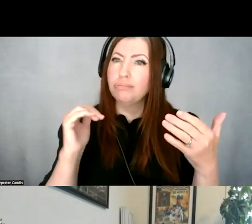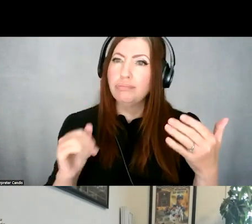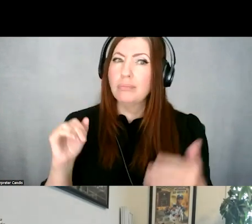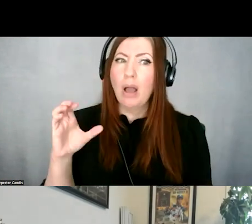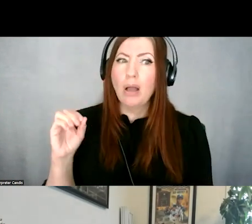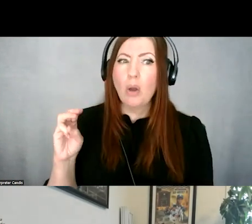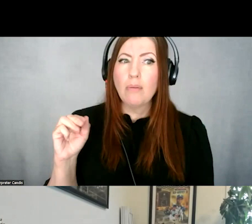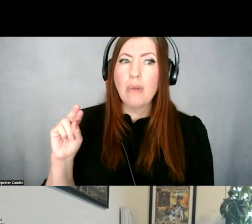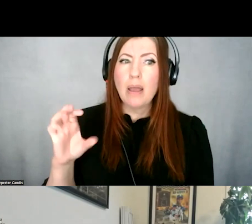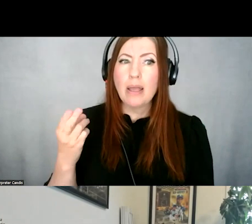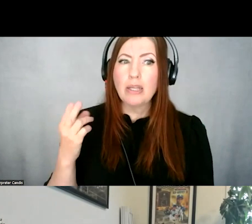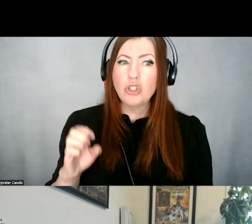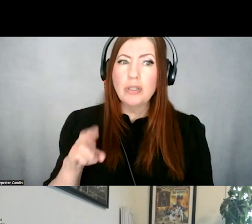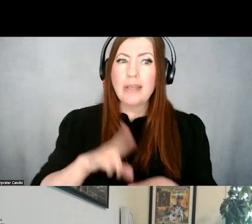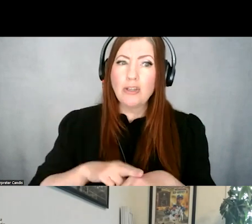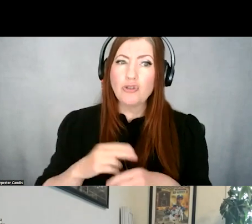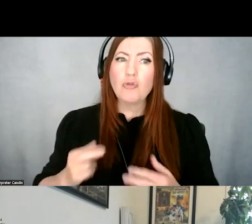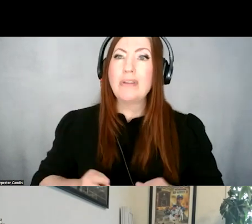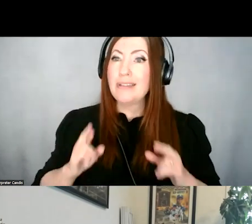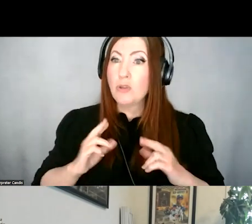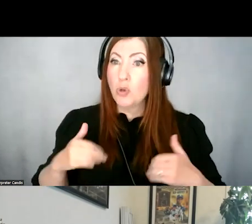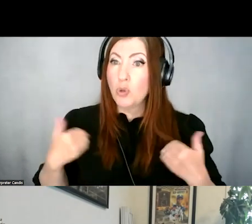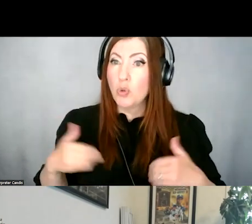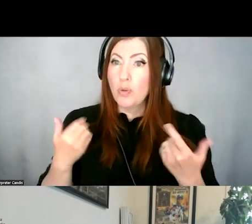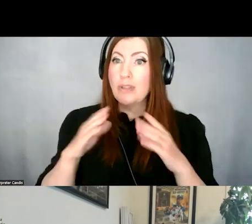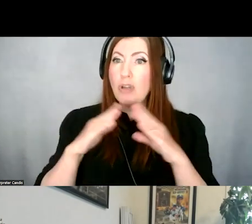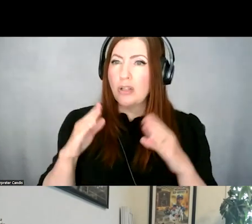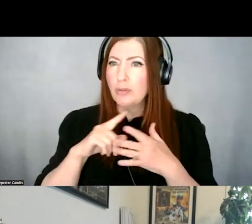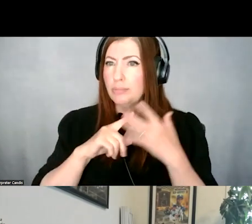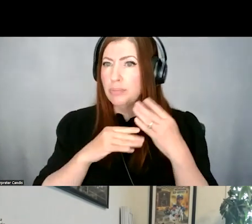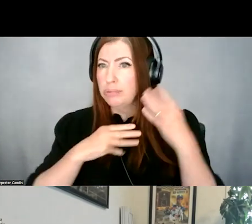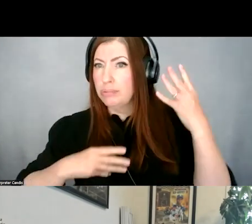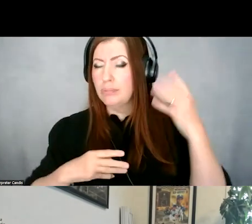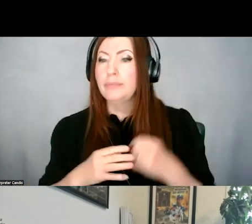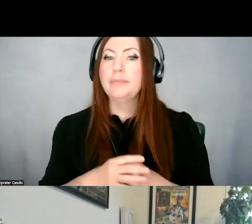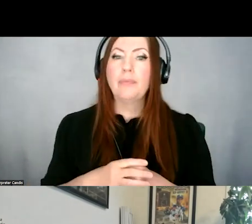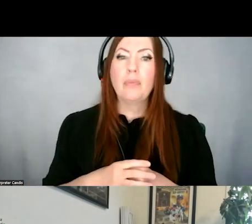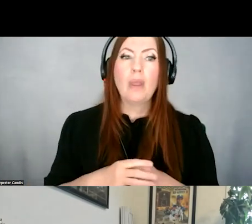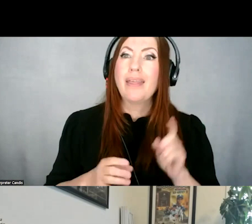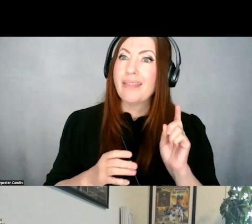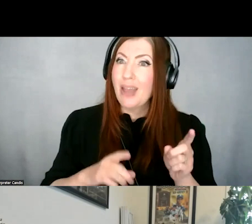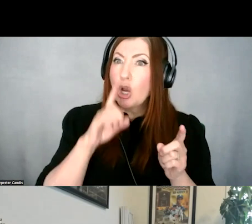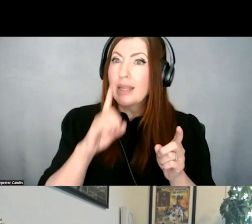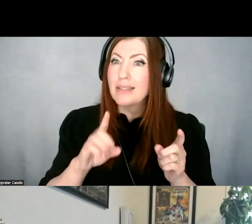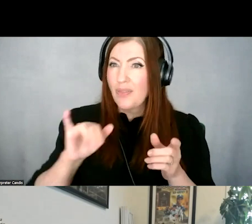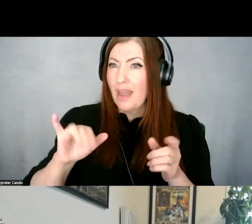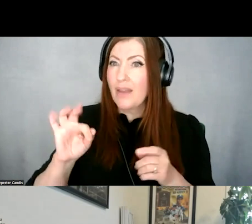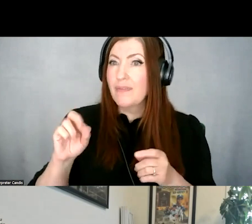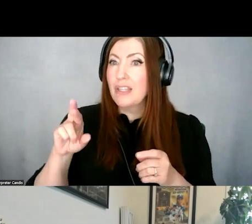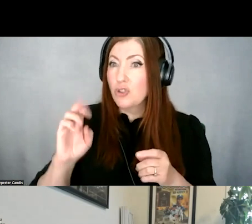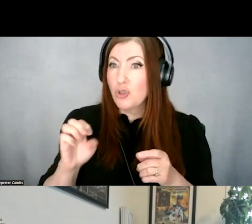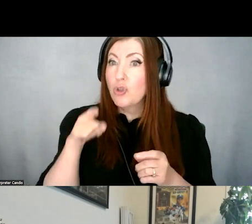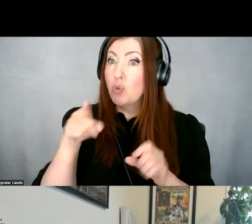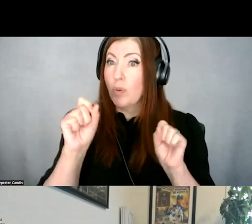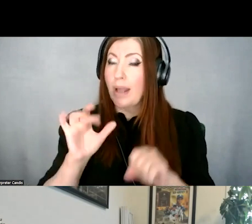Comanche Nation Residential Youth Shelter, and more things as well. So there is the feature that you can